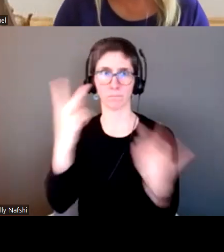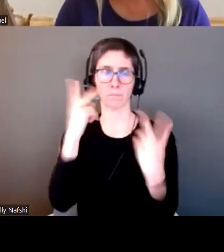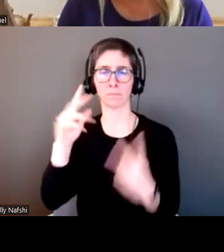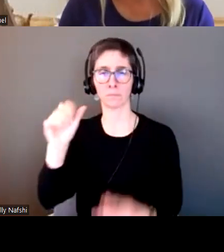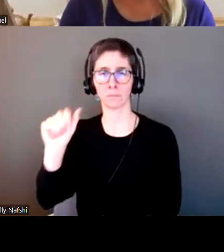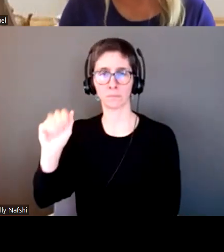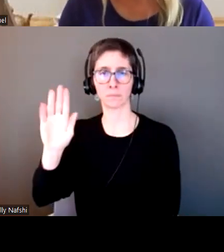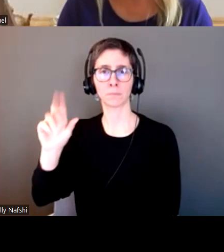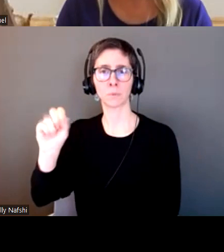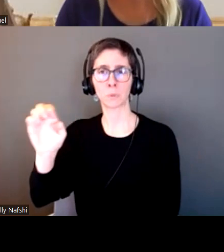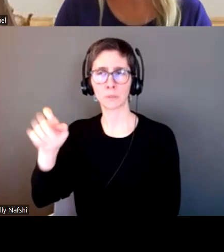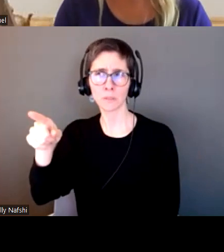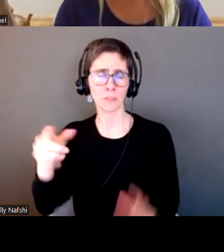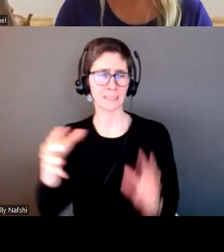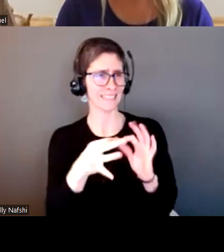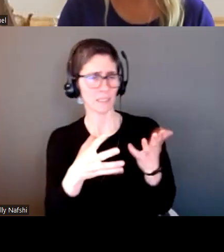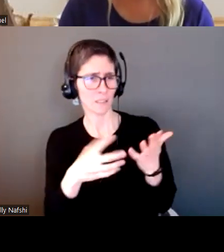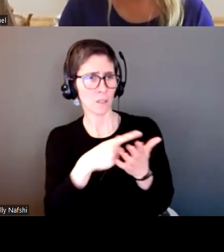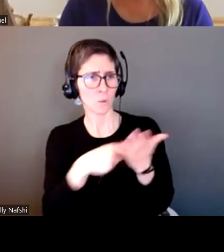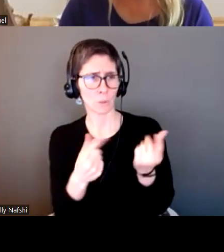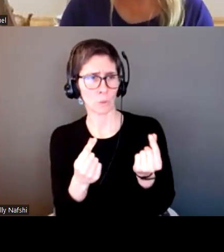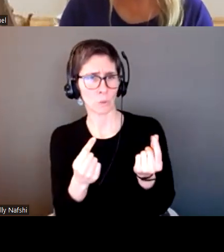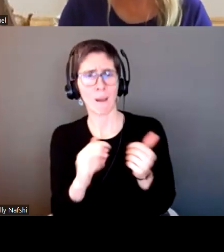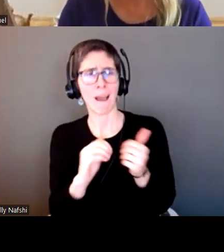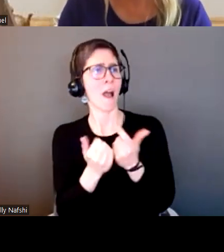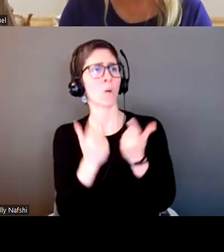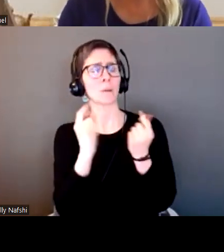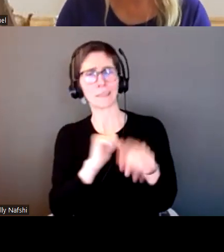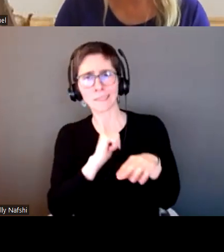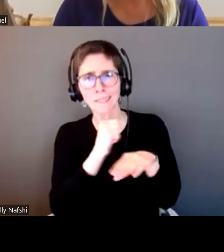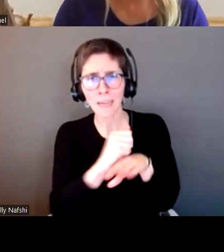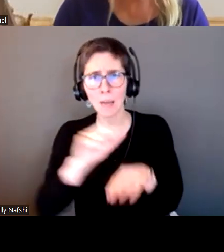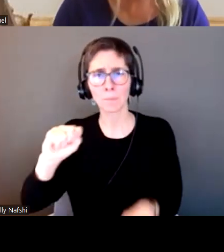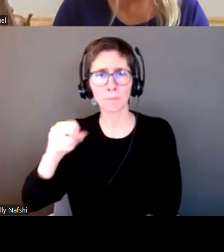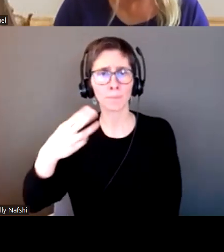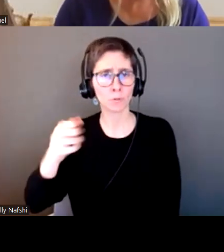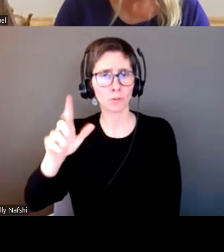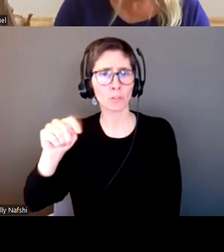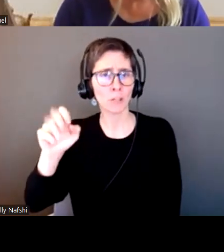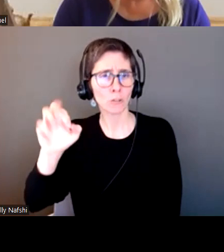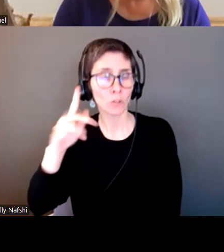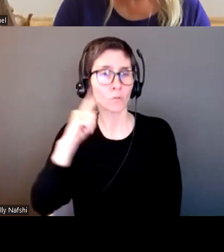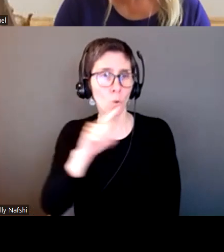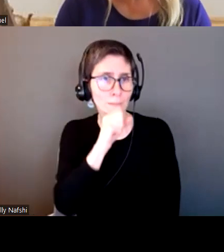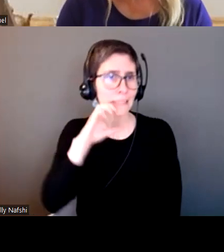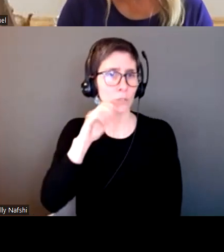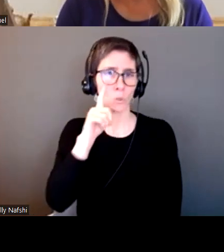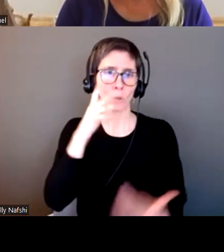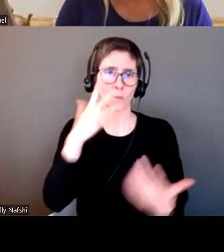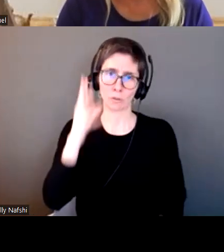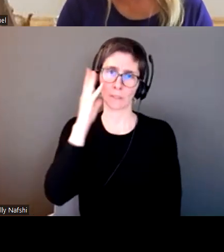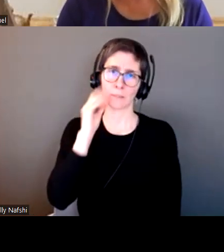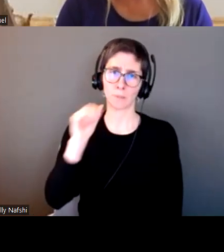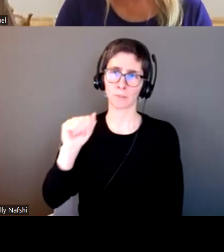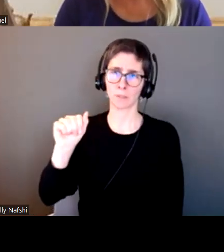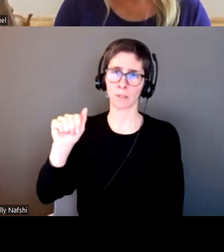came to us and said, what would it take to purpose build a shelter in Toronto for older people experiencing abuse? And we sort of took a big gulp